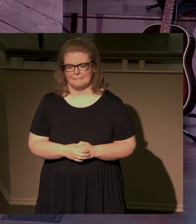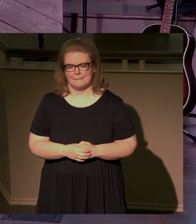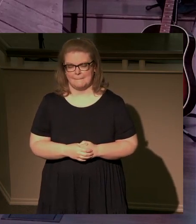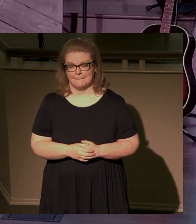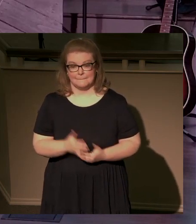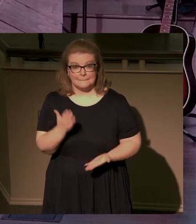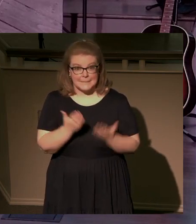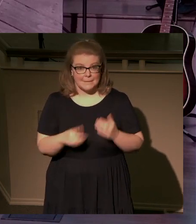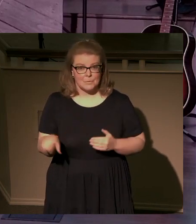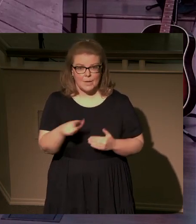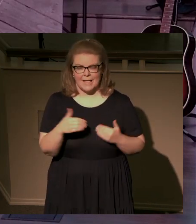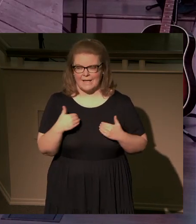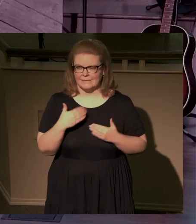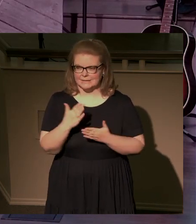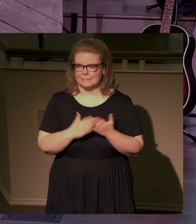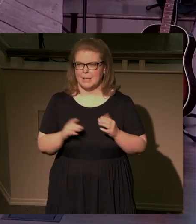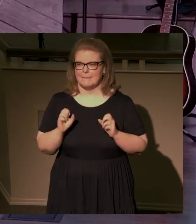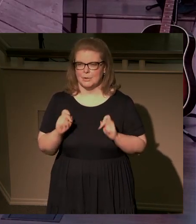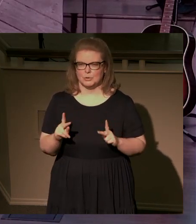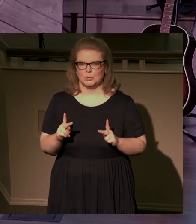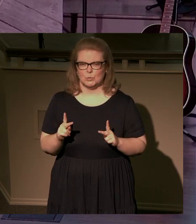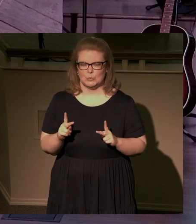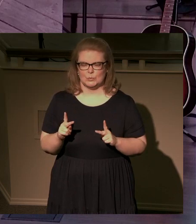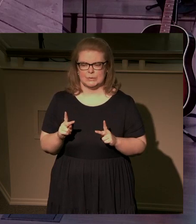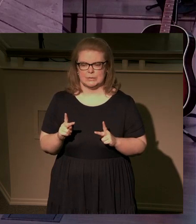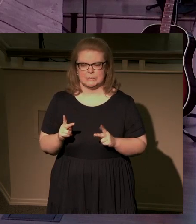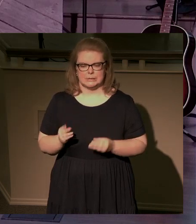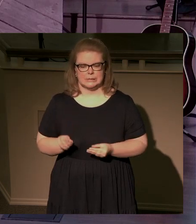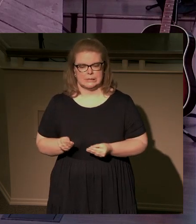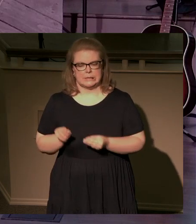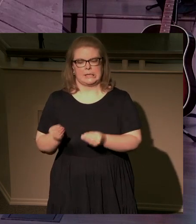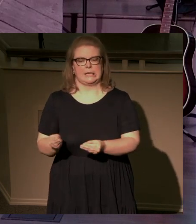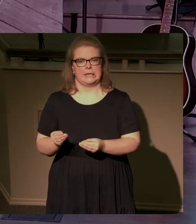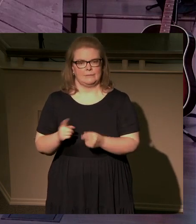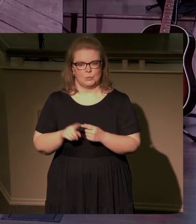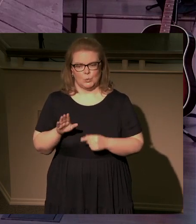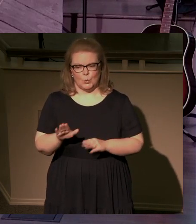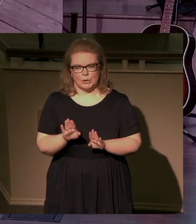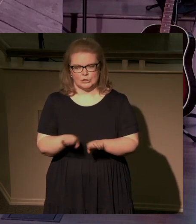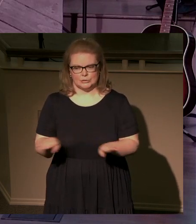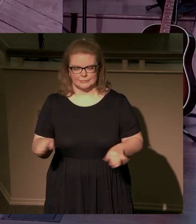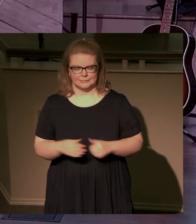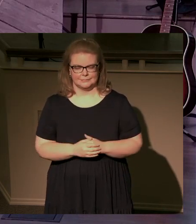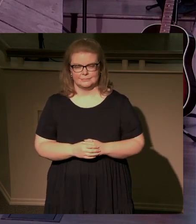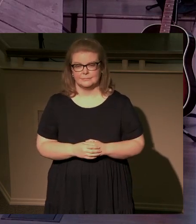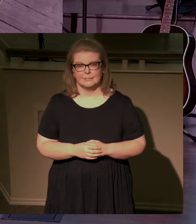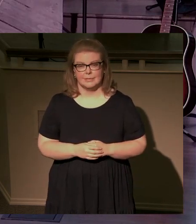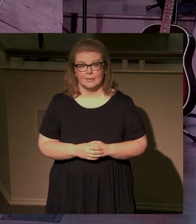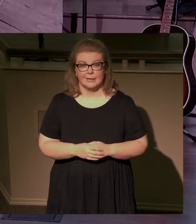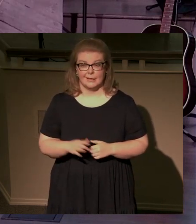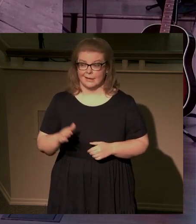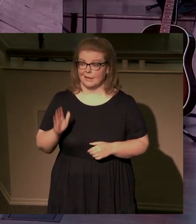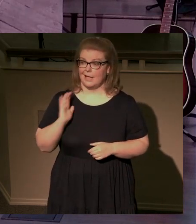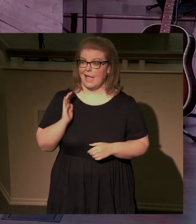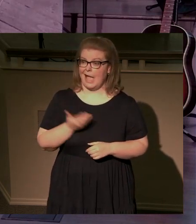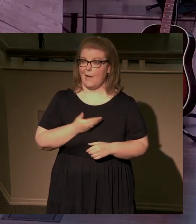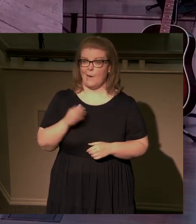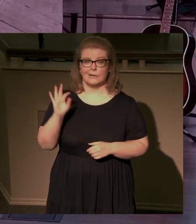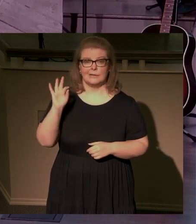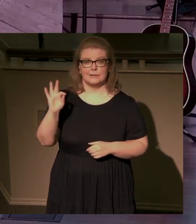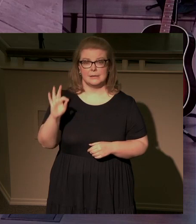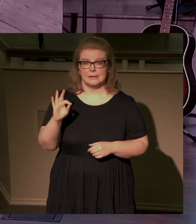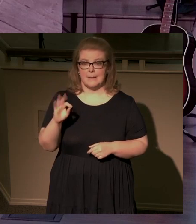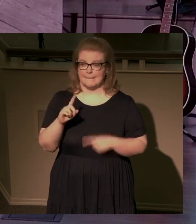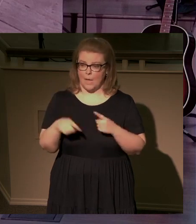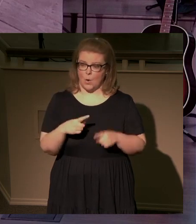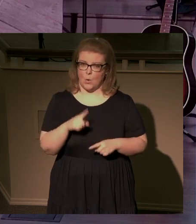So maybe you'll get some ammo to hand off to your kids. This is not so much going to be about the do's and